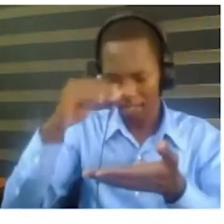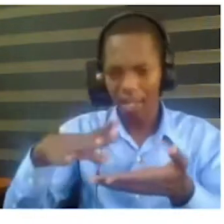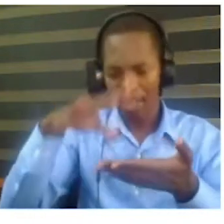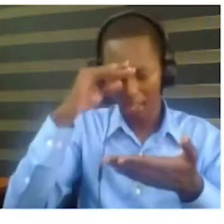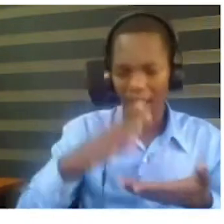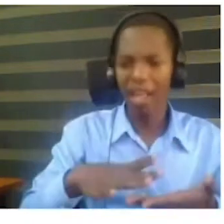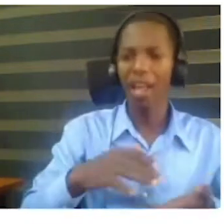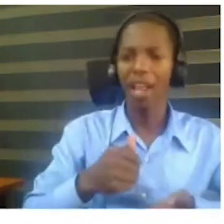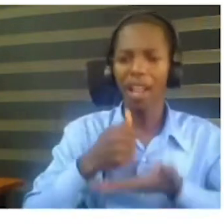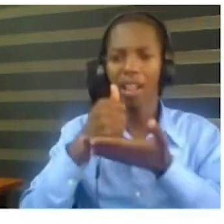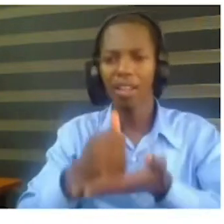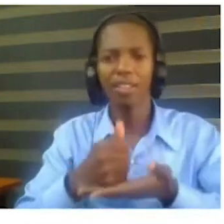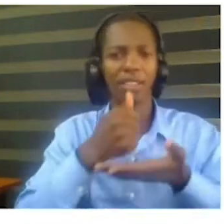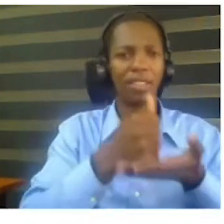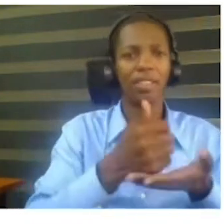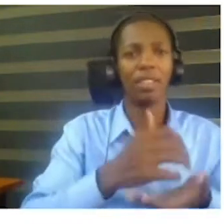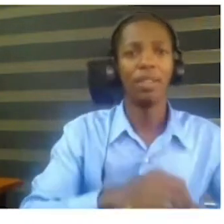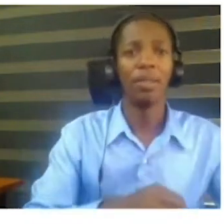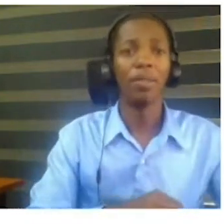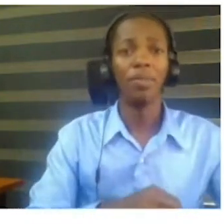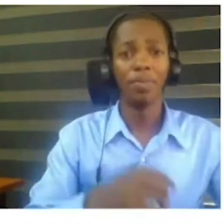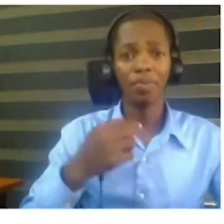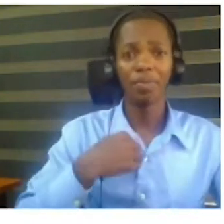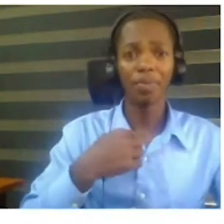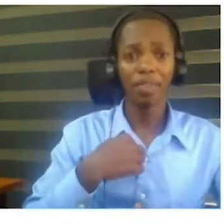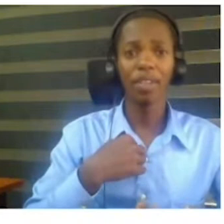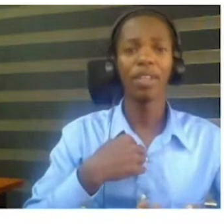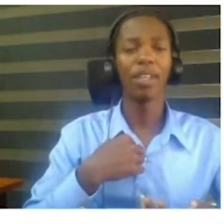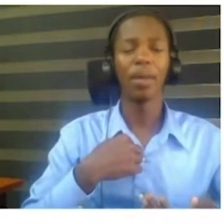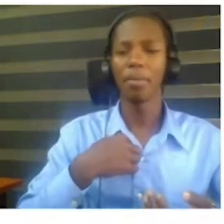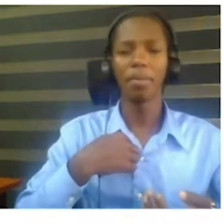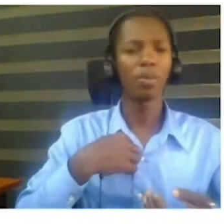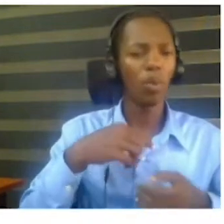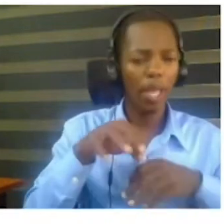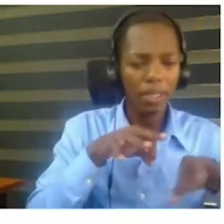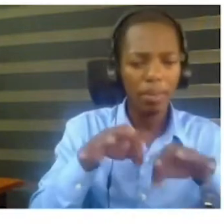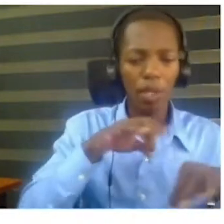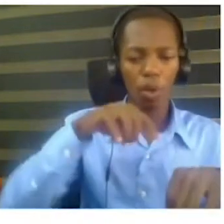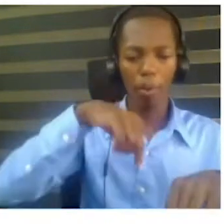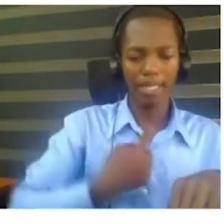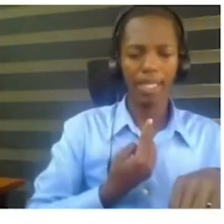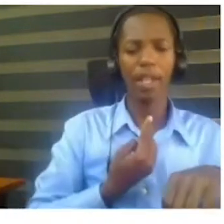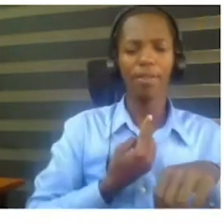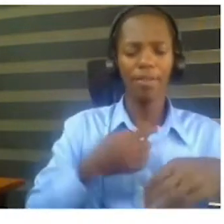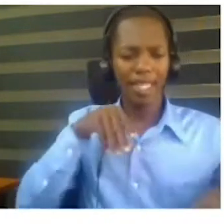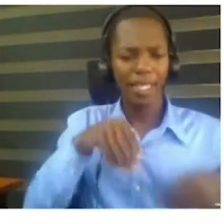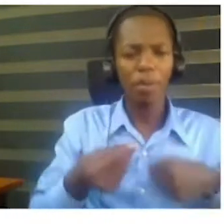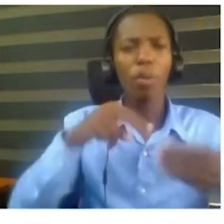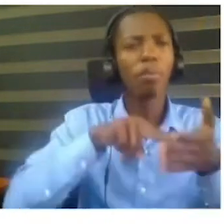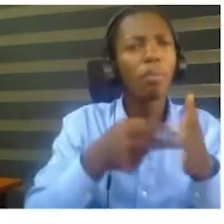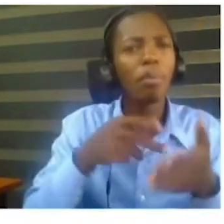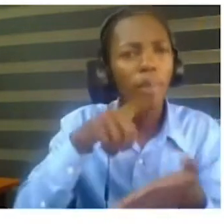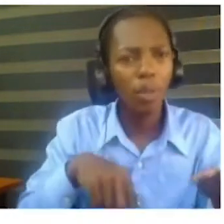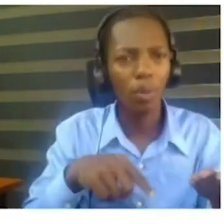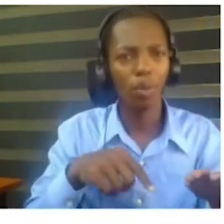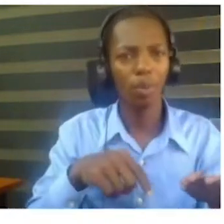I had to define for myself what it means to be disabled. The dominant story is